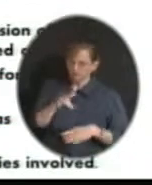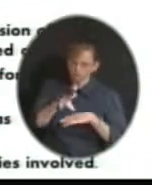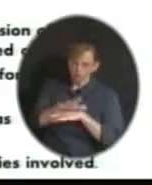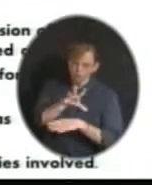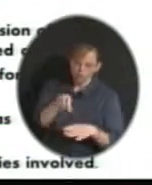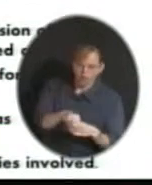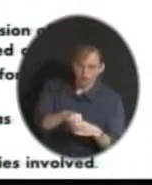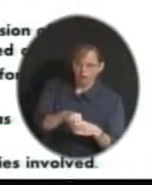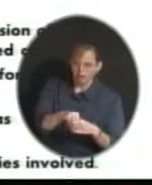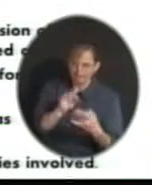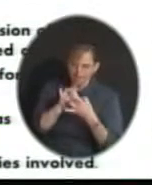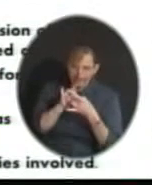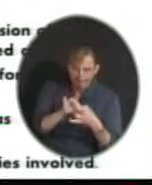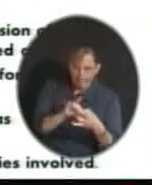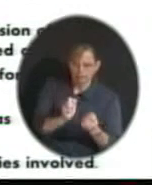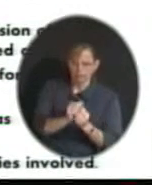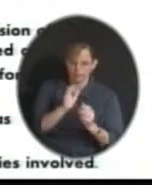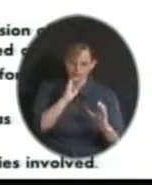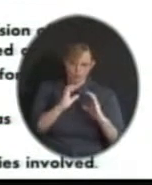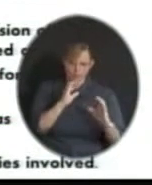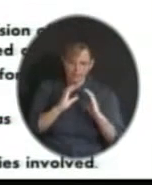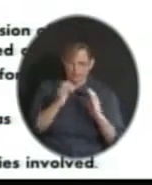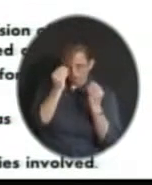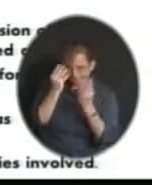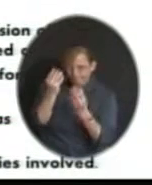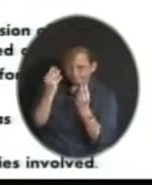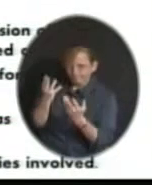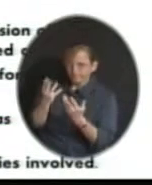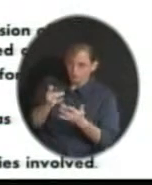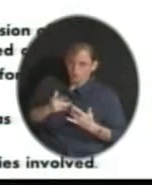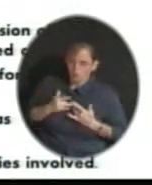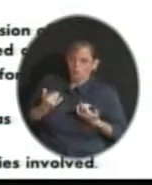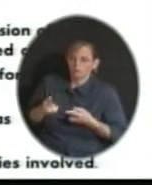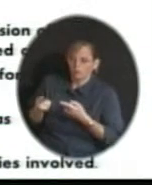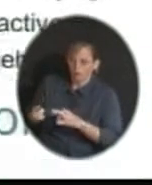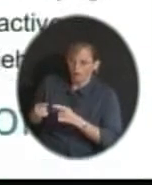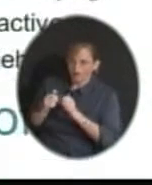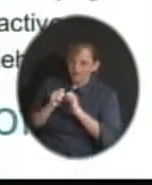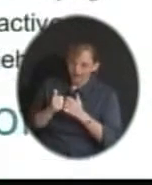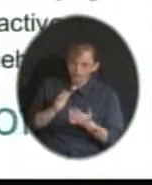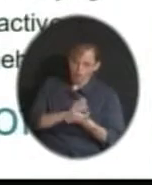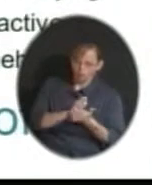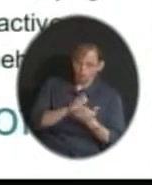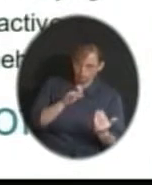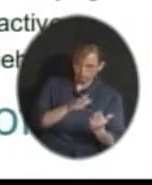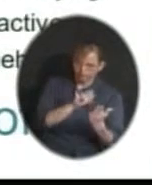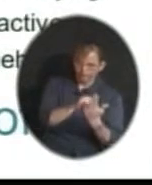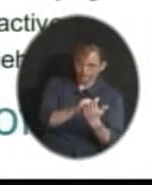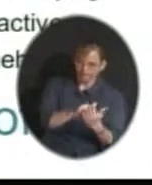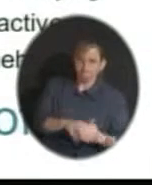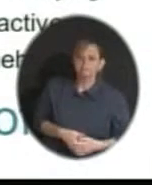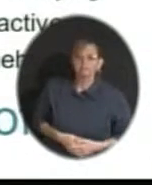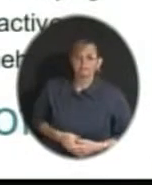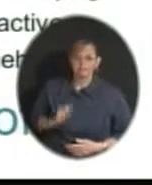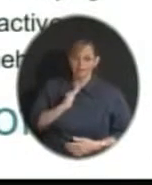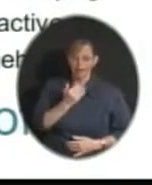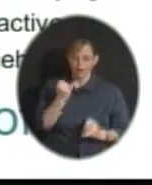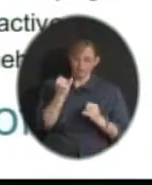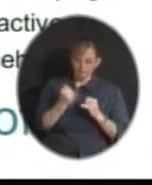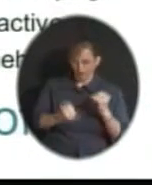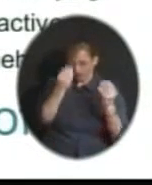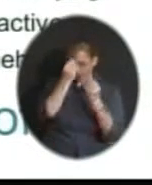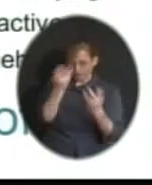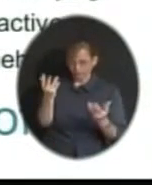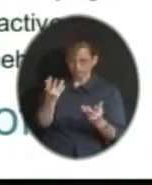in this communication about what's going on and how we're addressing it as a school. Here's our final message.